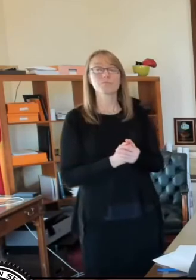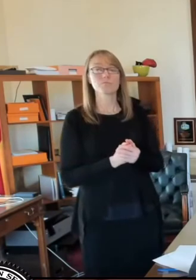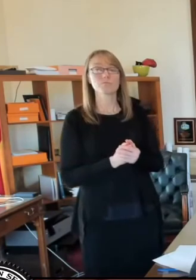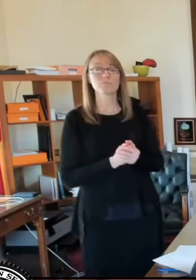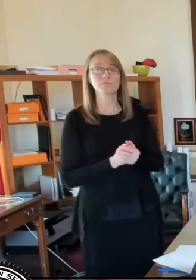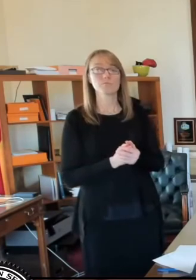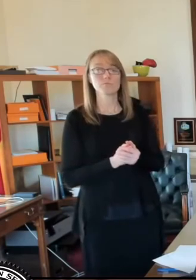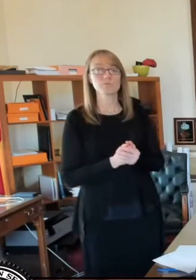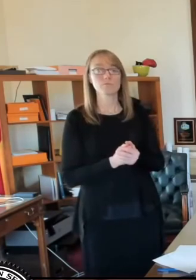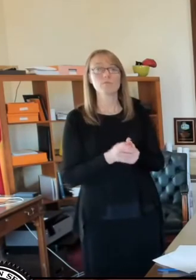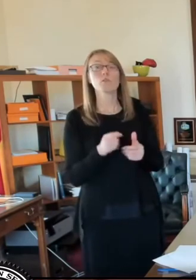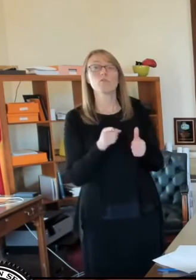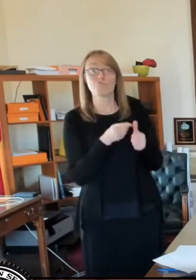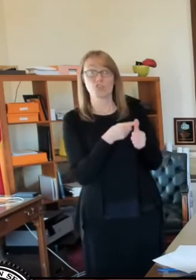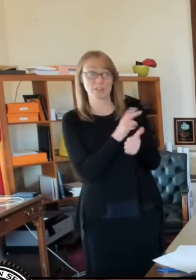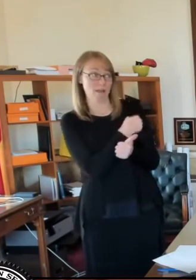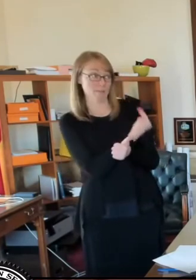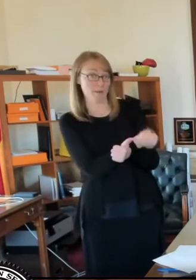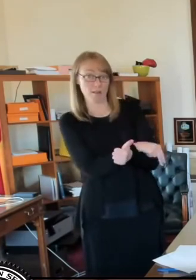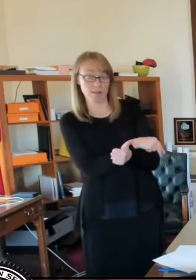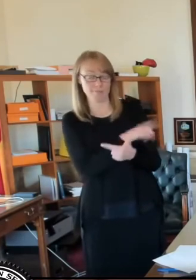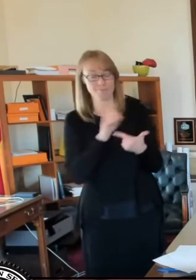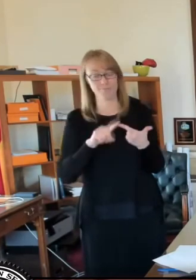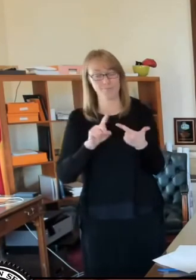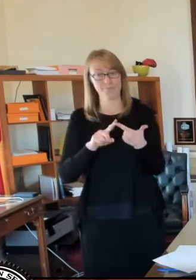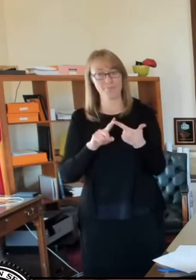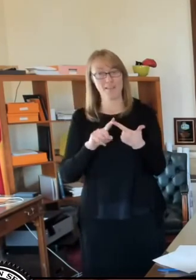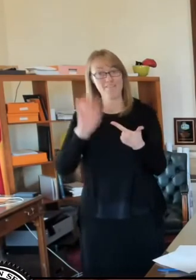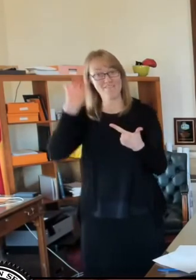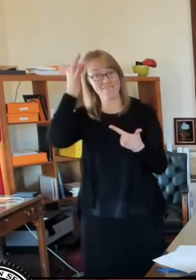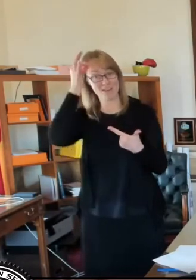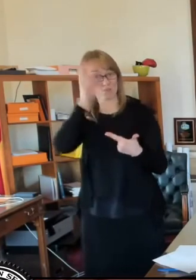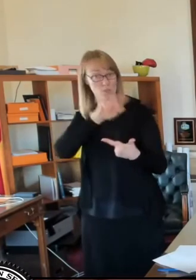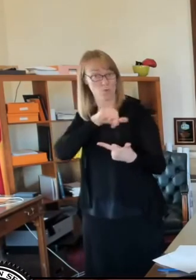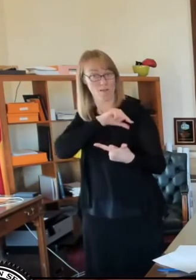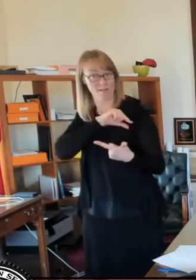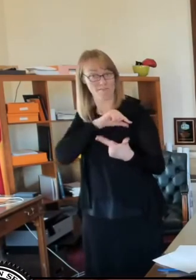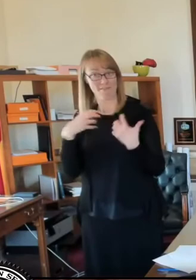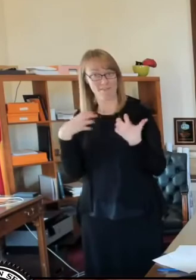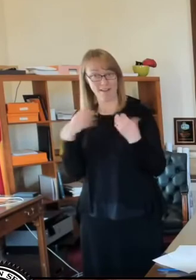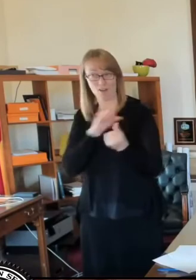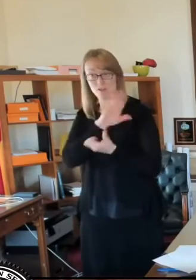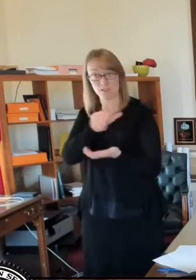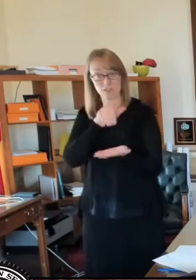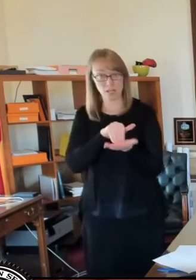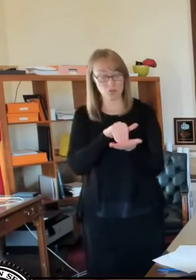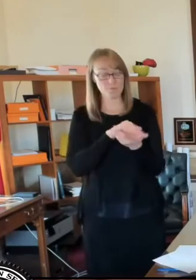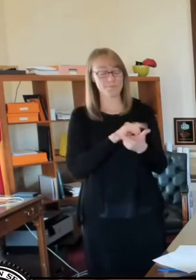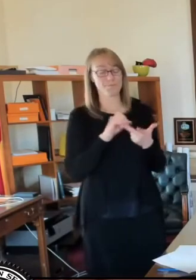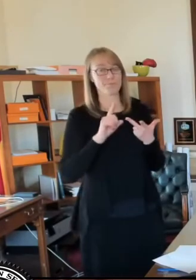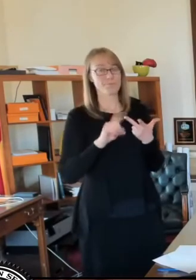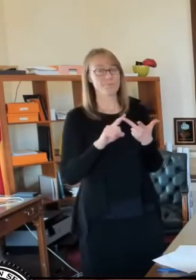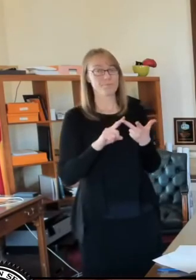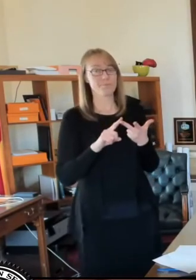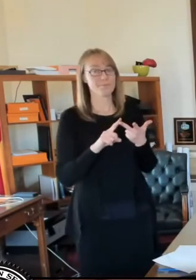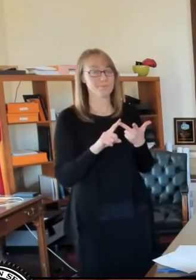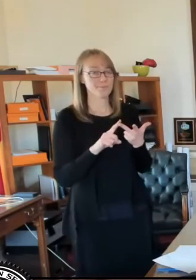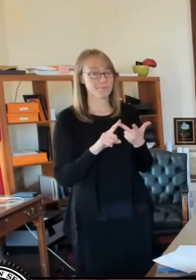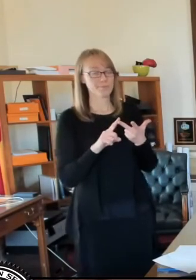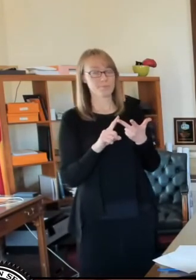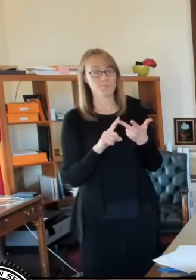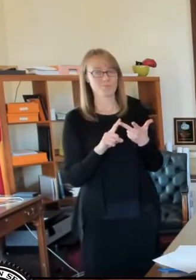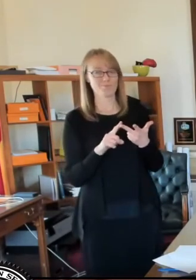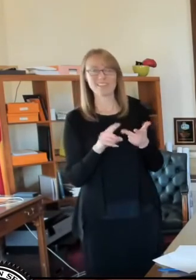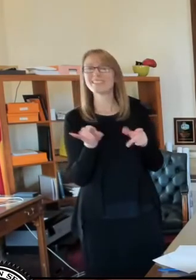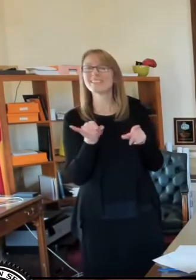federally qualified health centers. It will be distributed, or the vaccinations will take place in the order that I talked